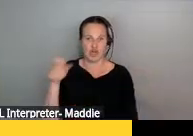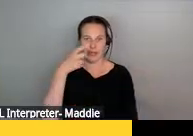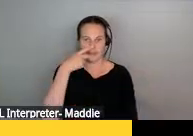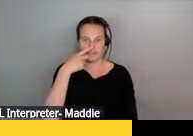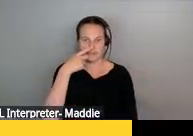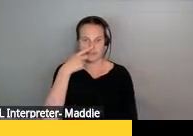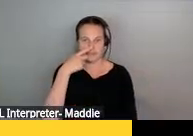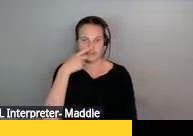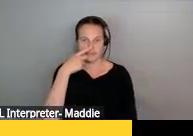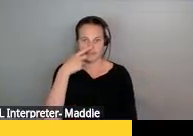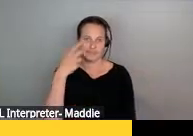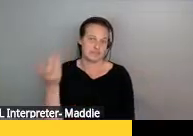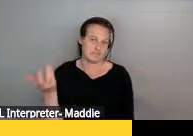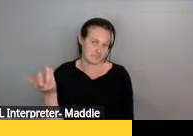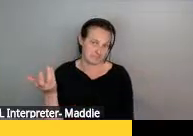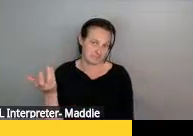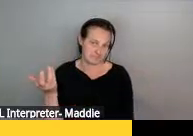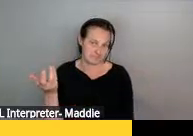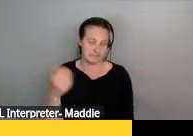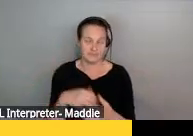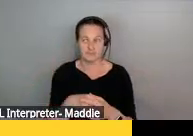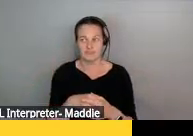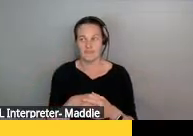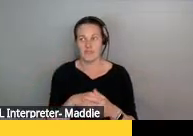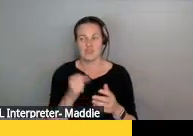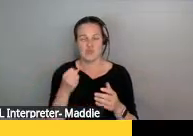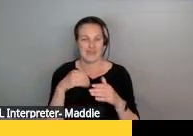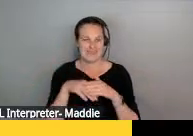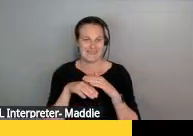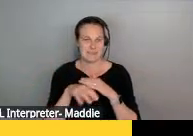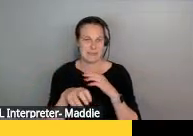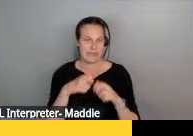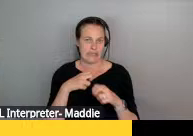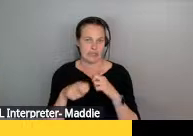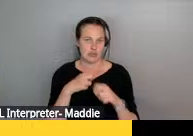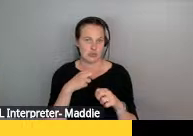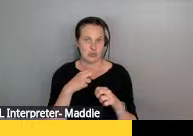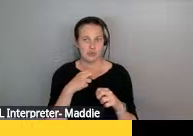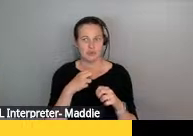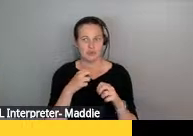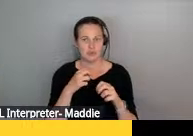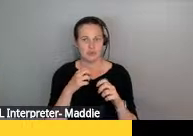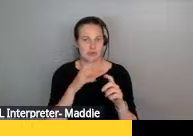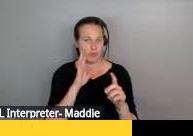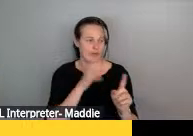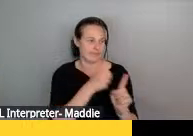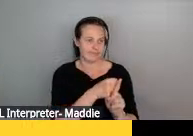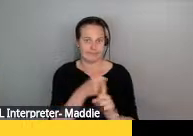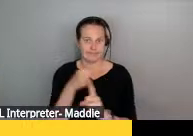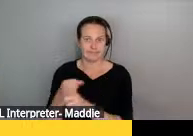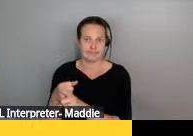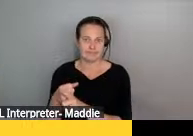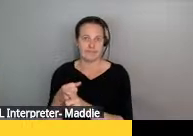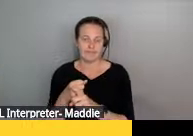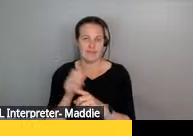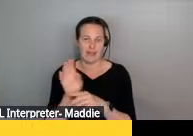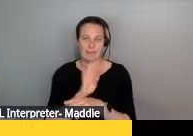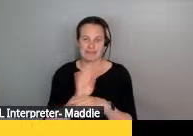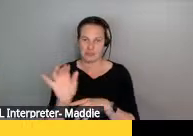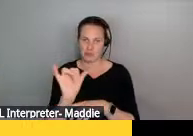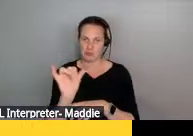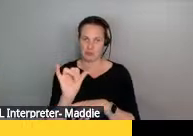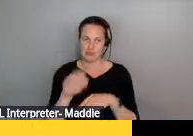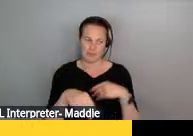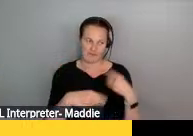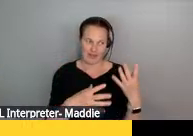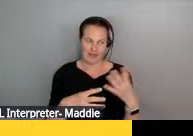etc. So accessibility issues, do have downstream impacts on the businesses that are